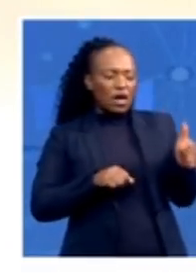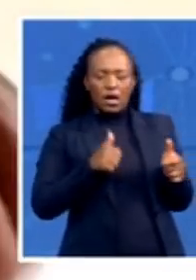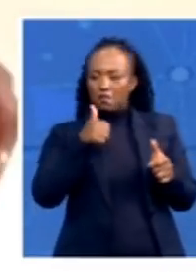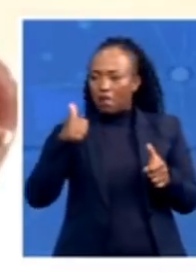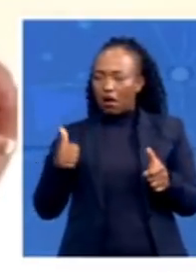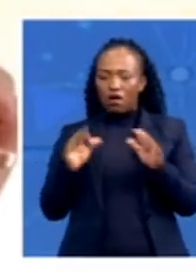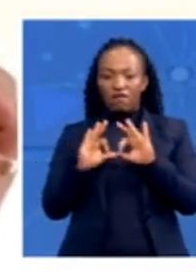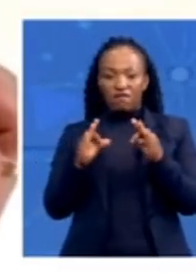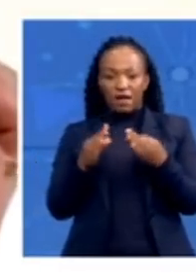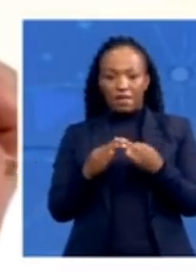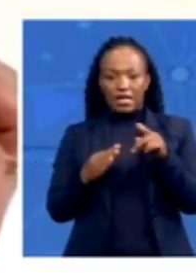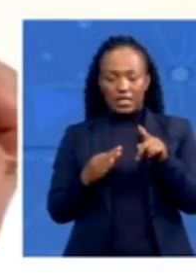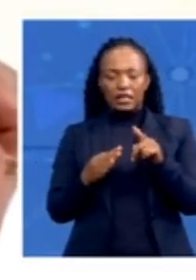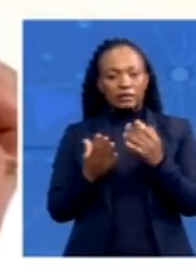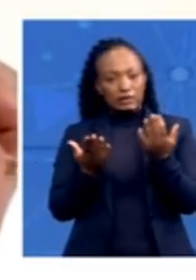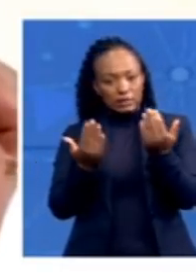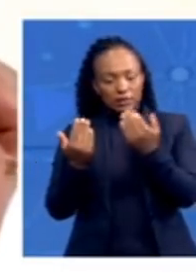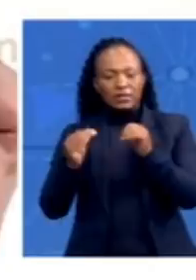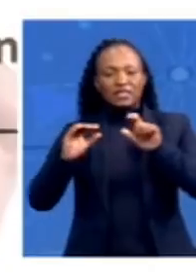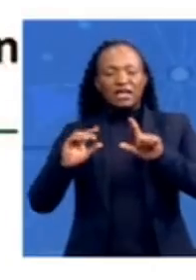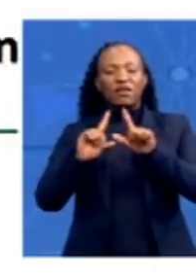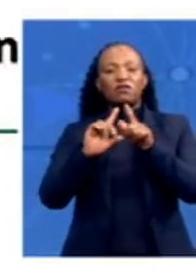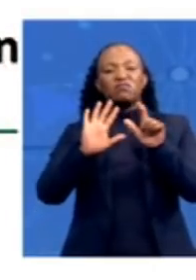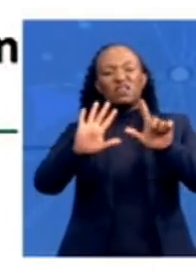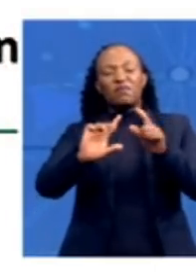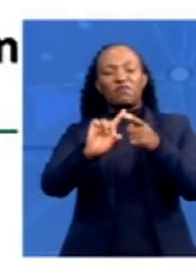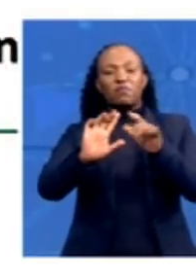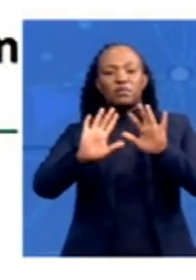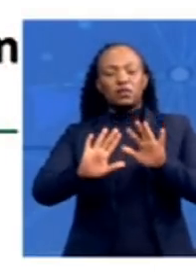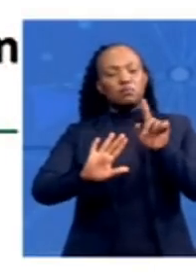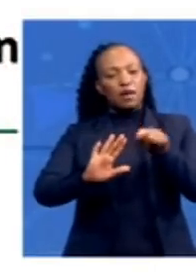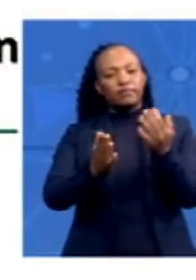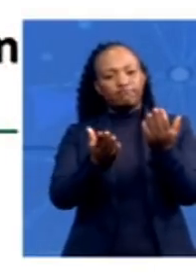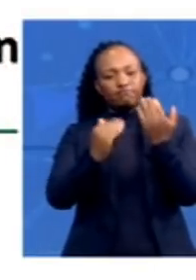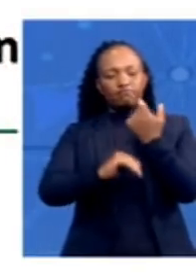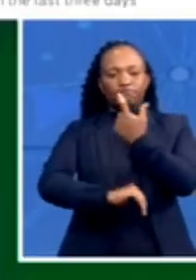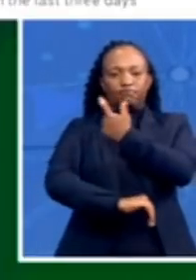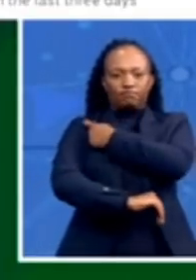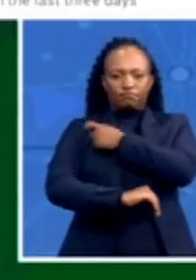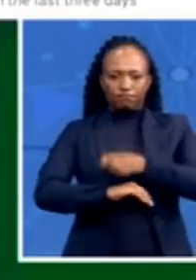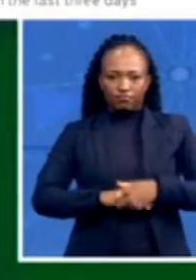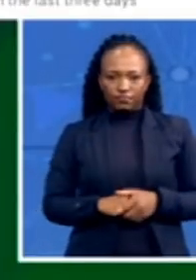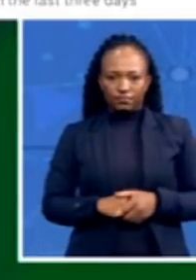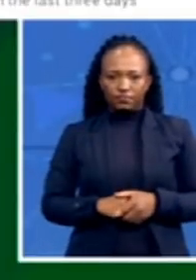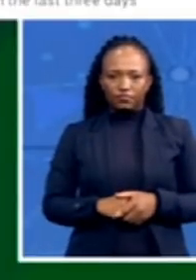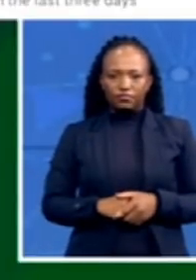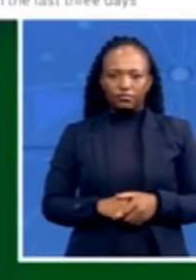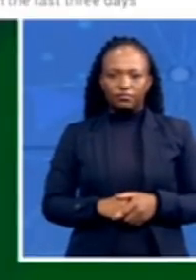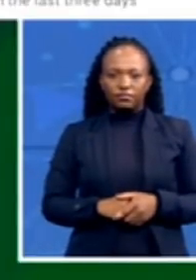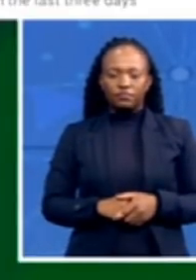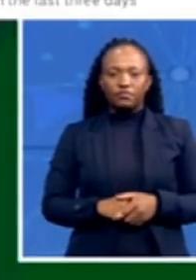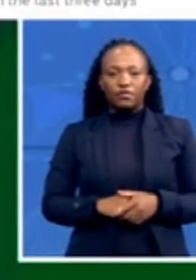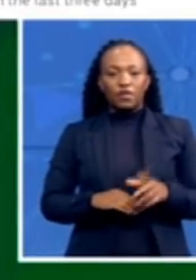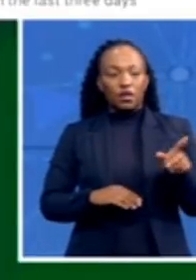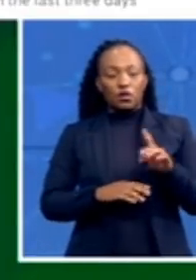get them vaccinated. All right, so to add on to what he said then, this is where we are at the